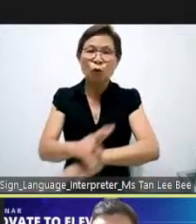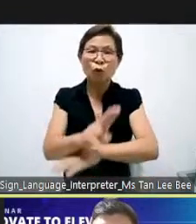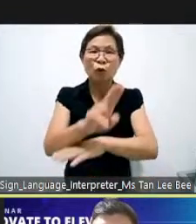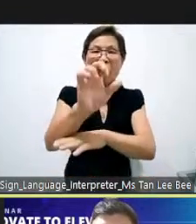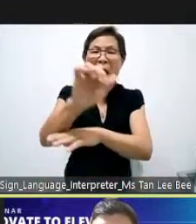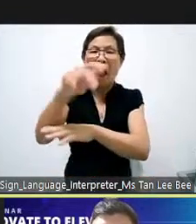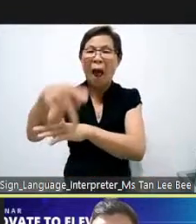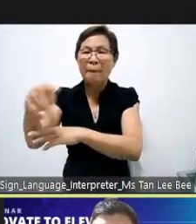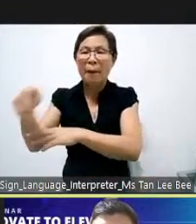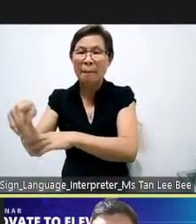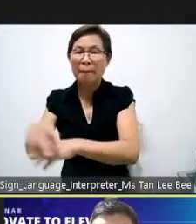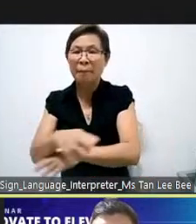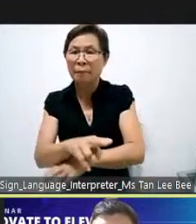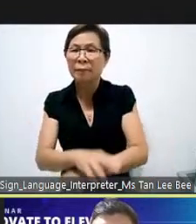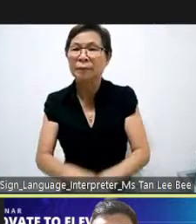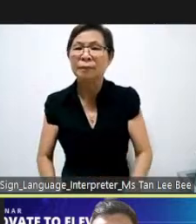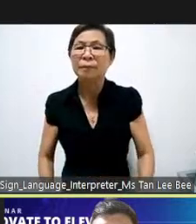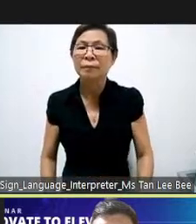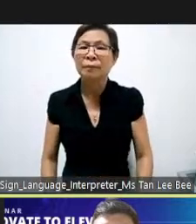application.